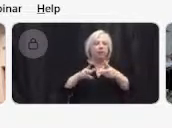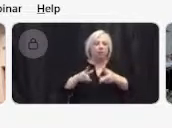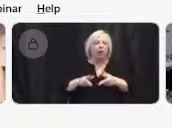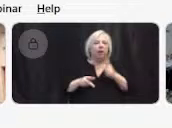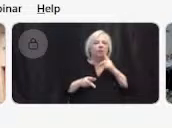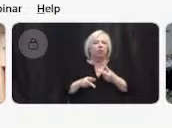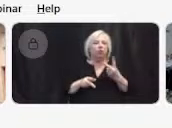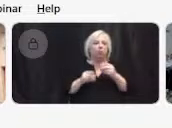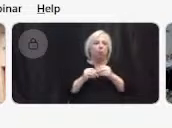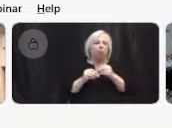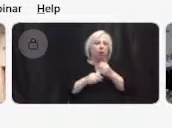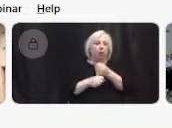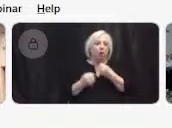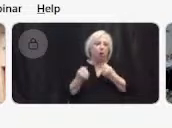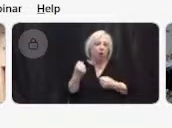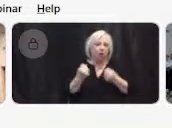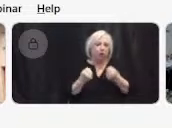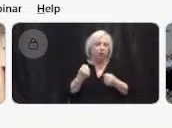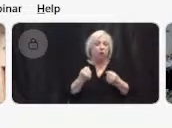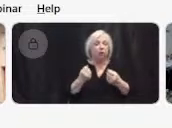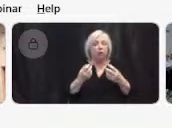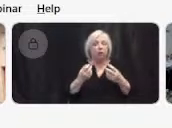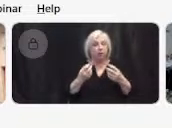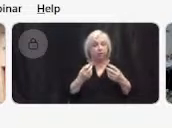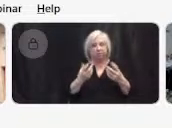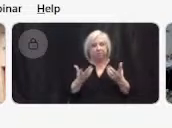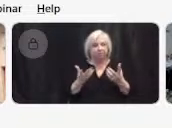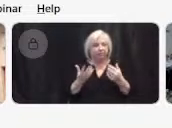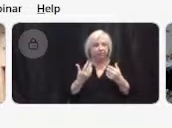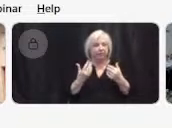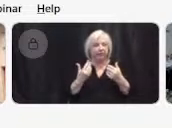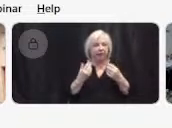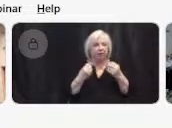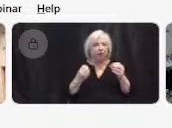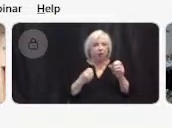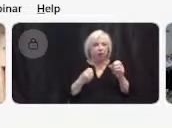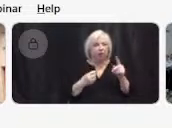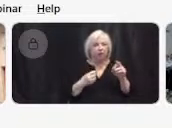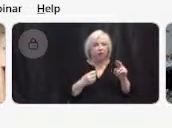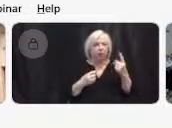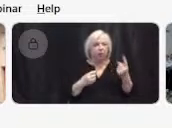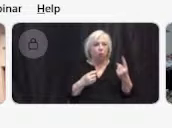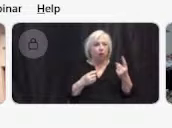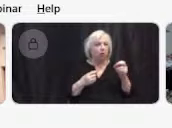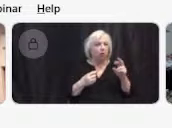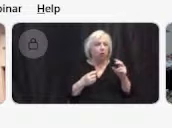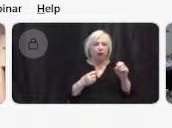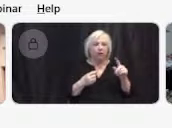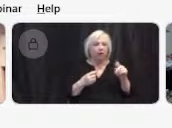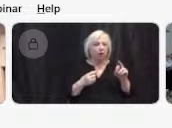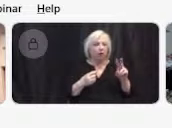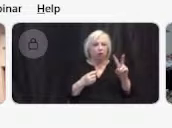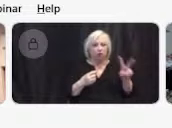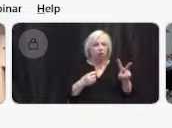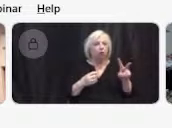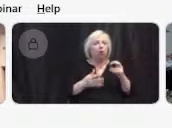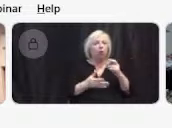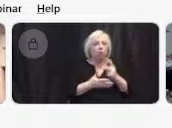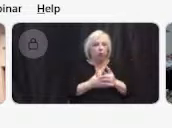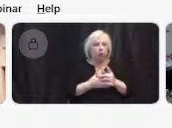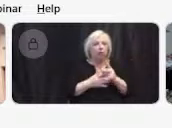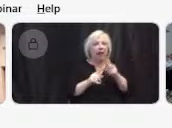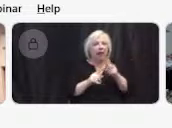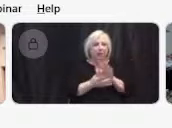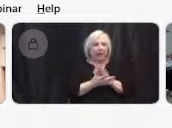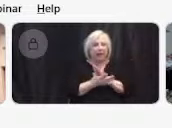cars. There are no STR1 or STR2 approved applications